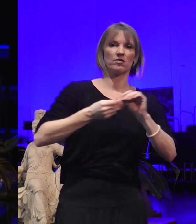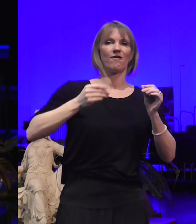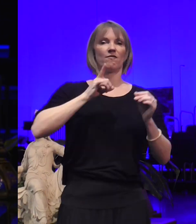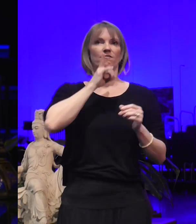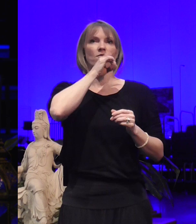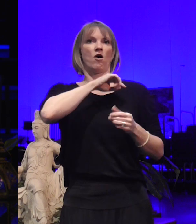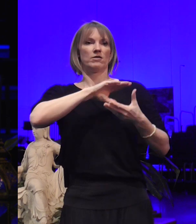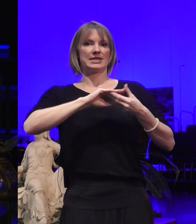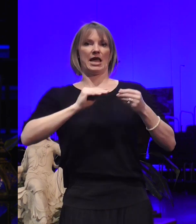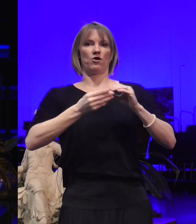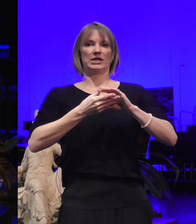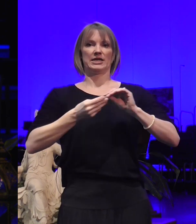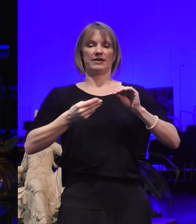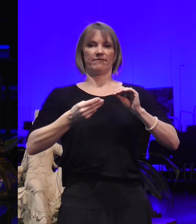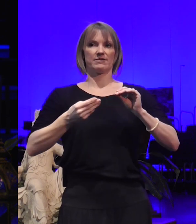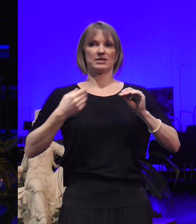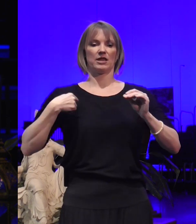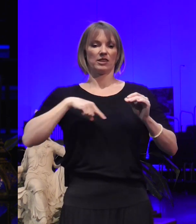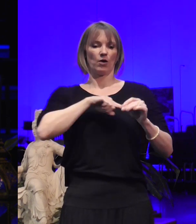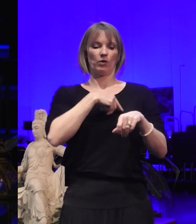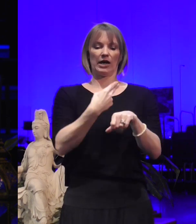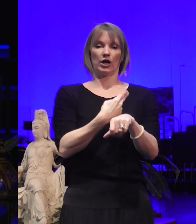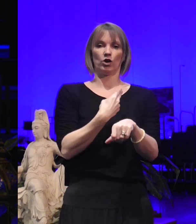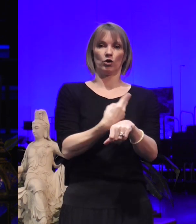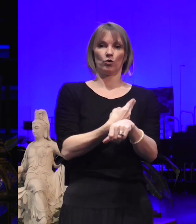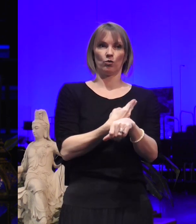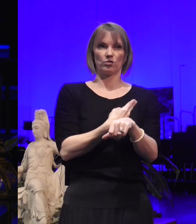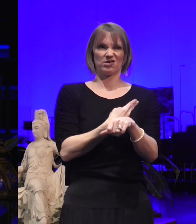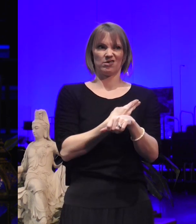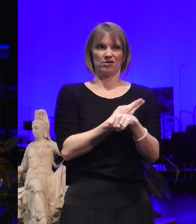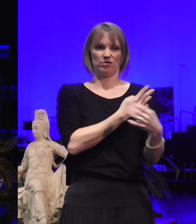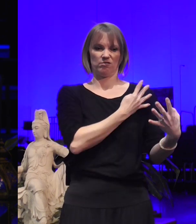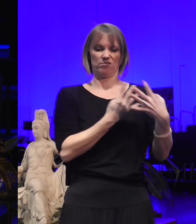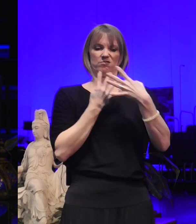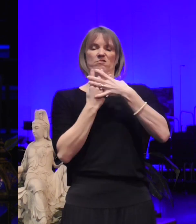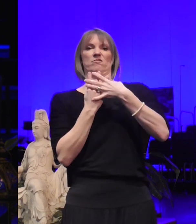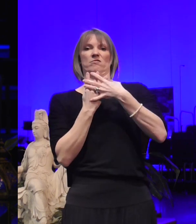false narratives that we use to imprison us,